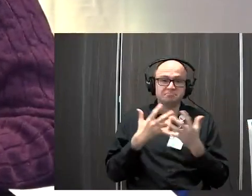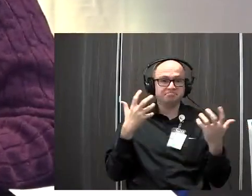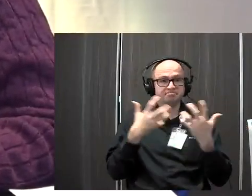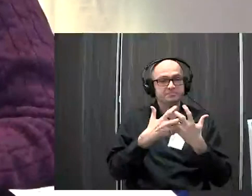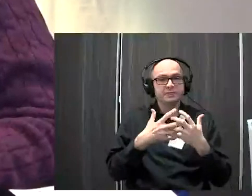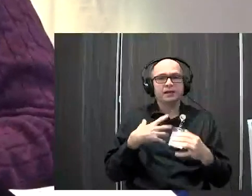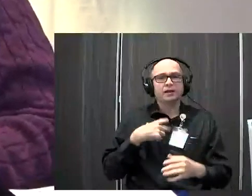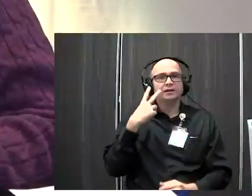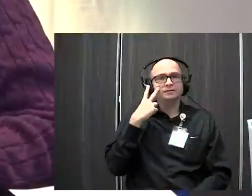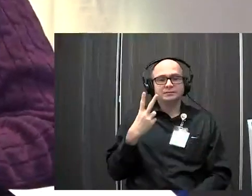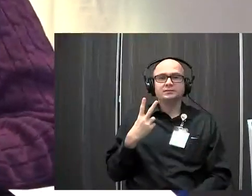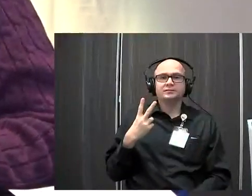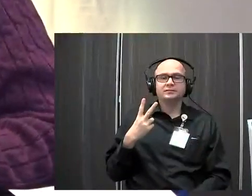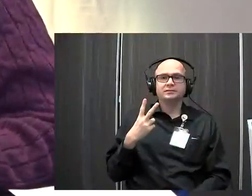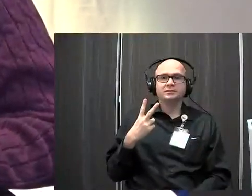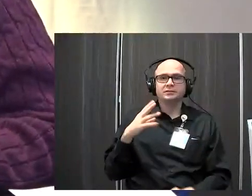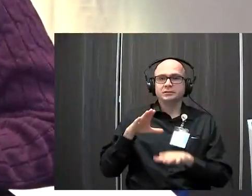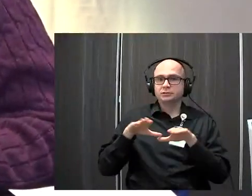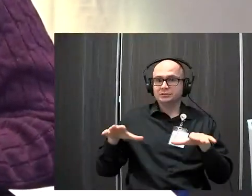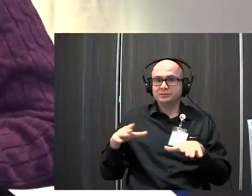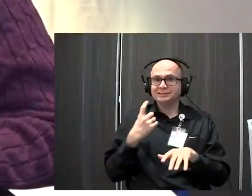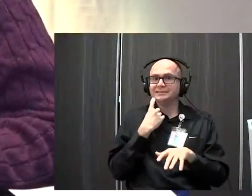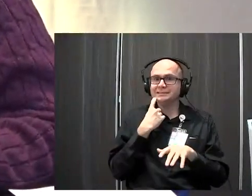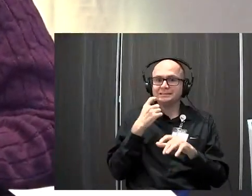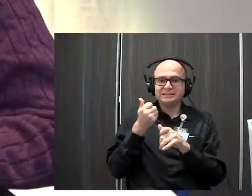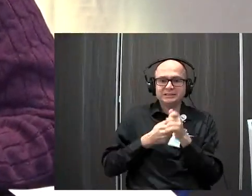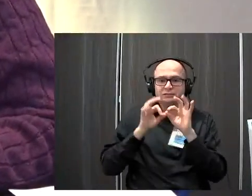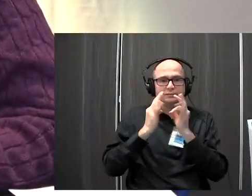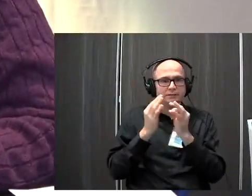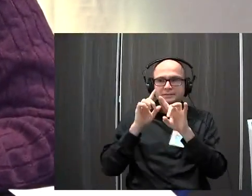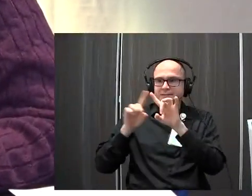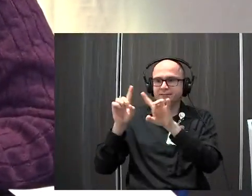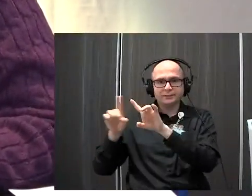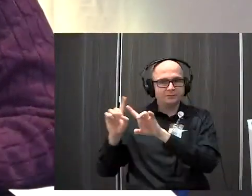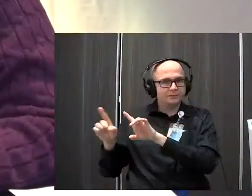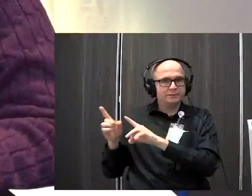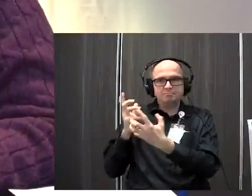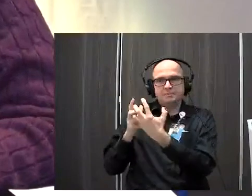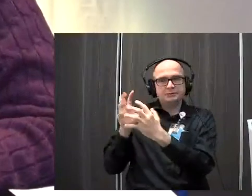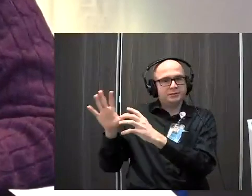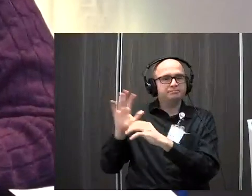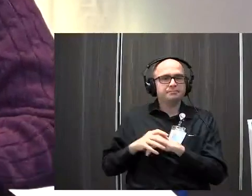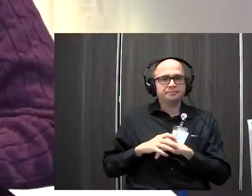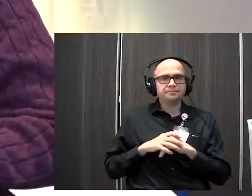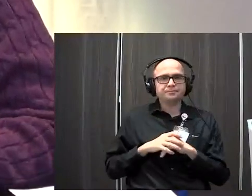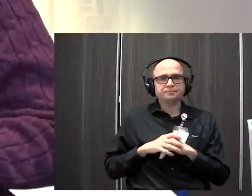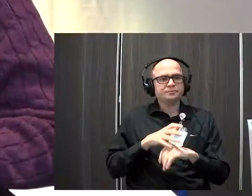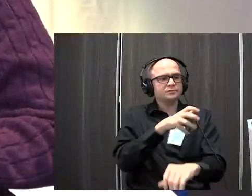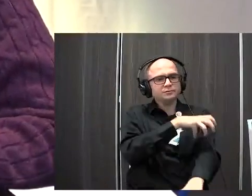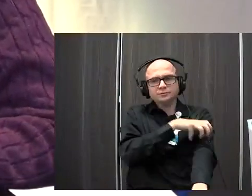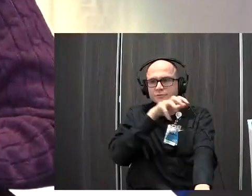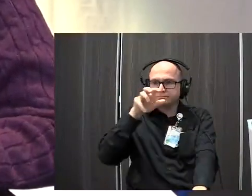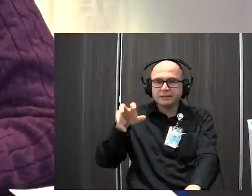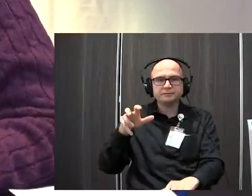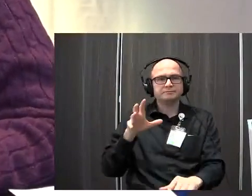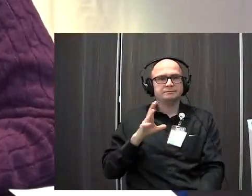lot of kids lately, and just each family's making different choices that works for them. So also just be empowered to be